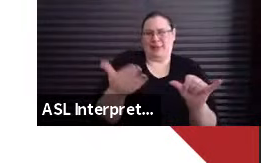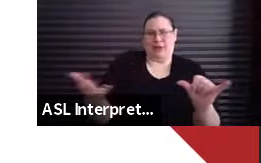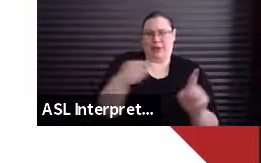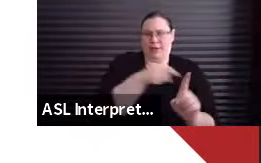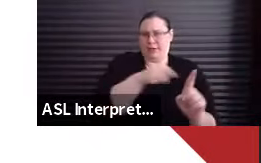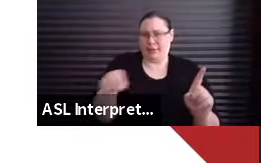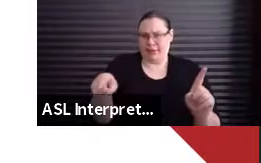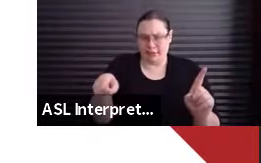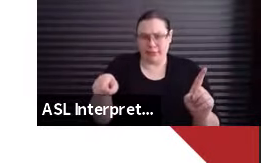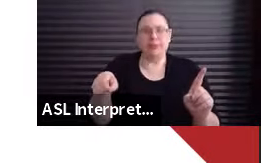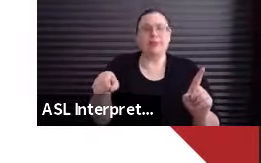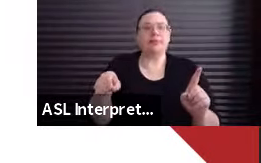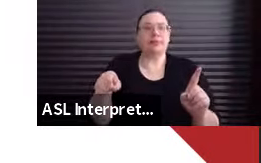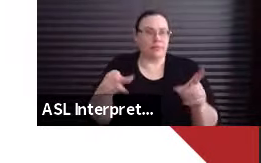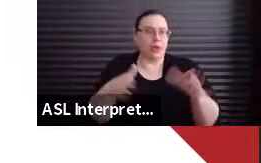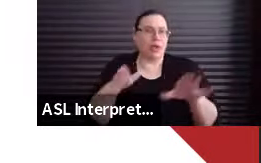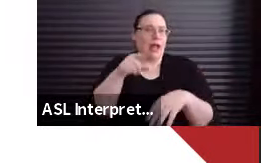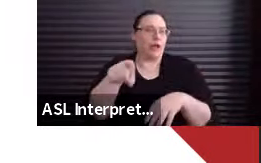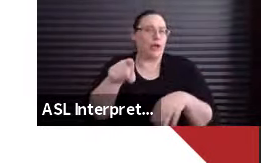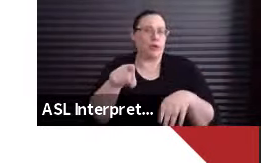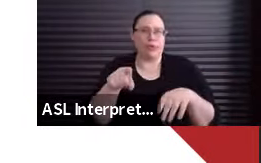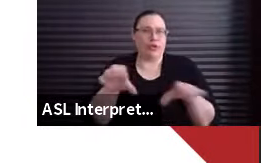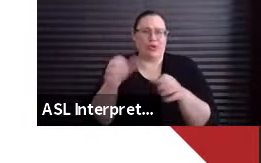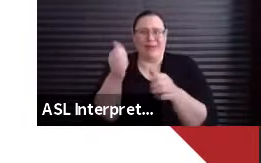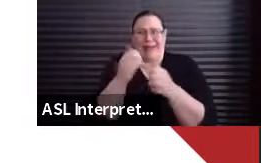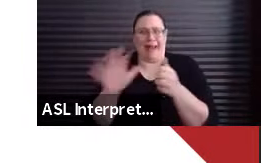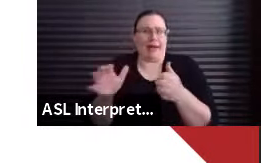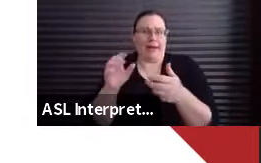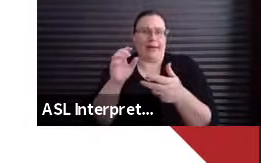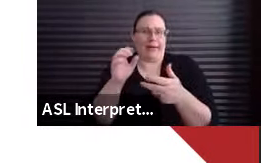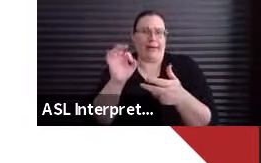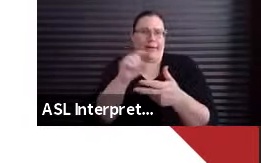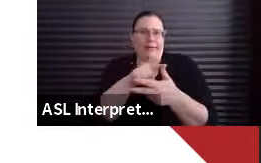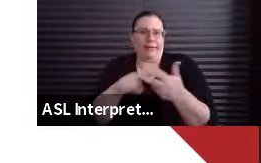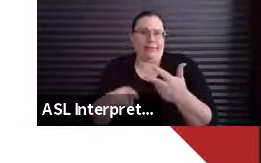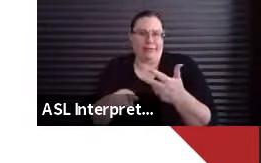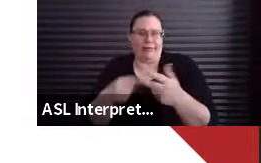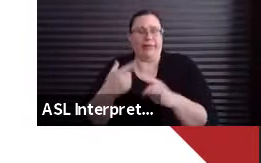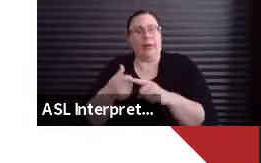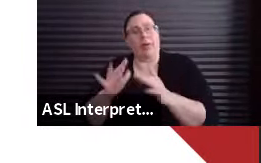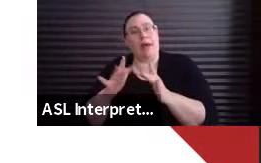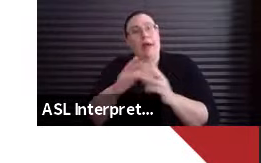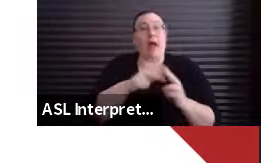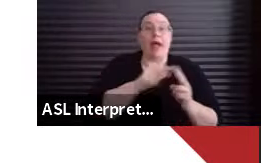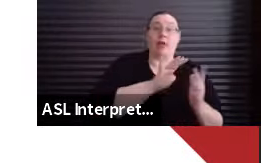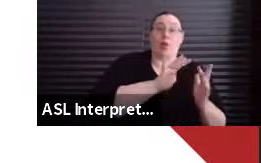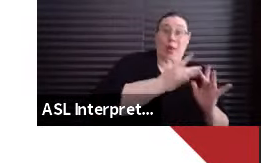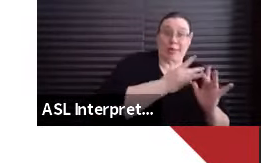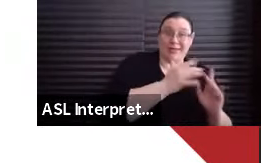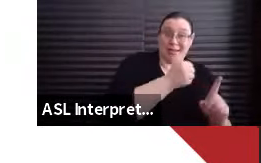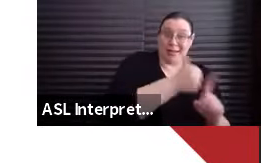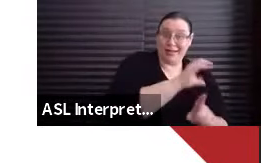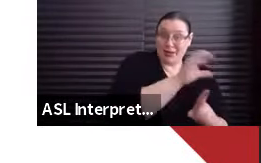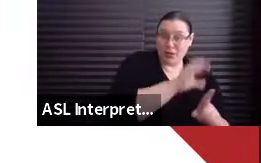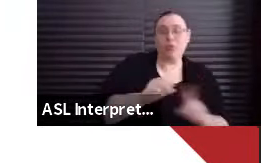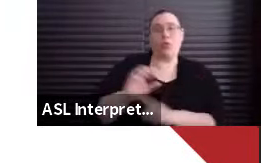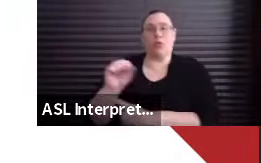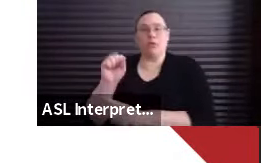specifically enabling you to do any of those three things from either the website or the Zoom software.